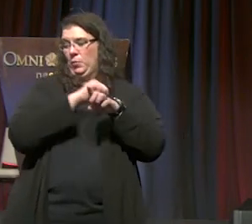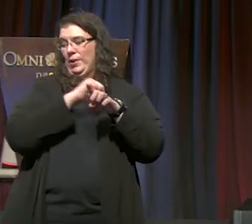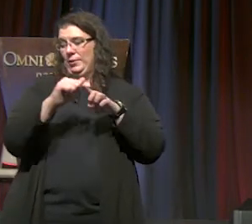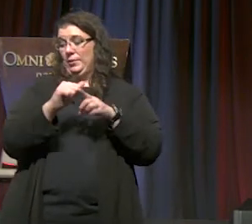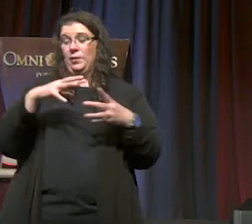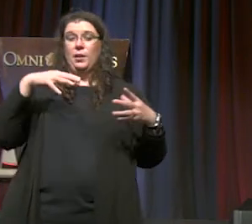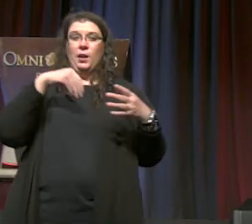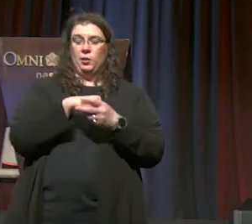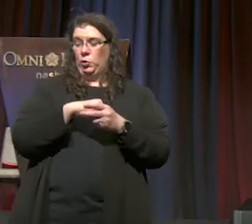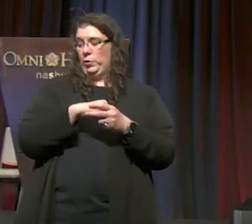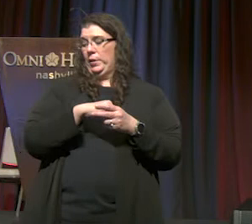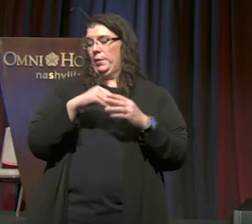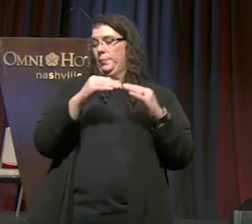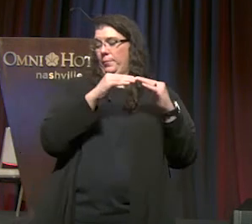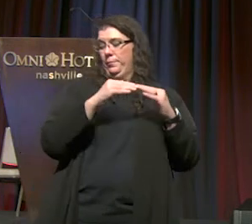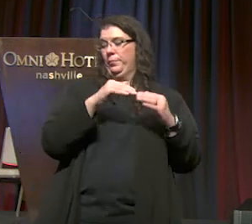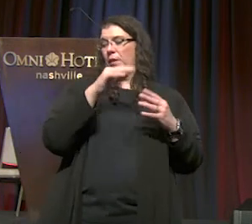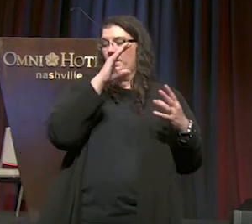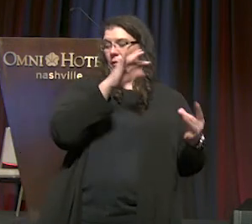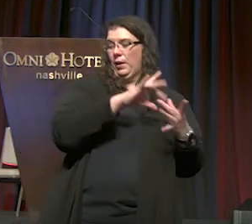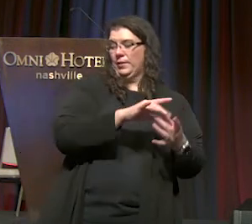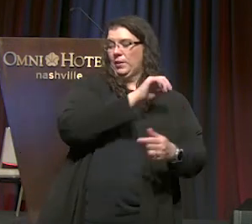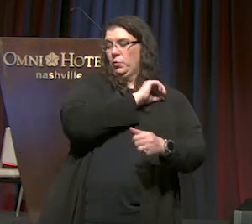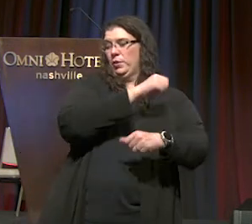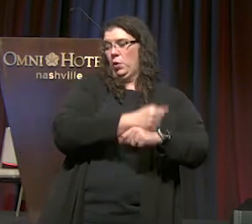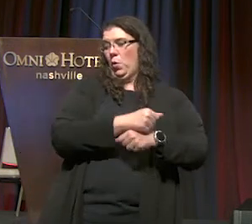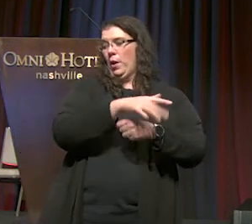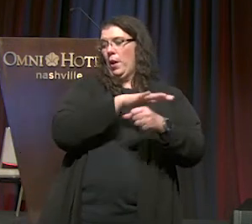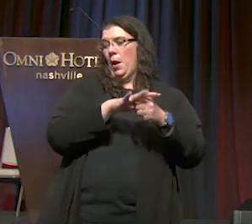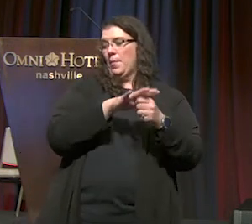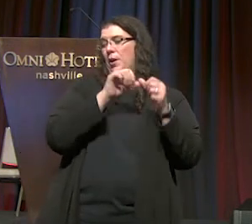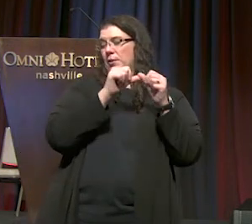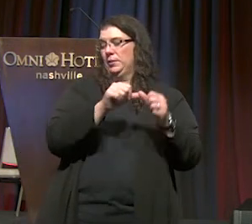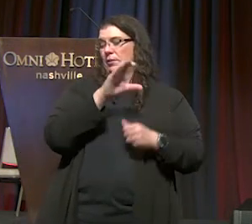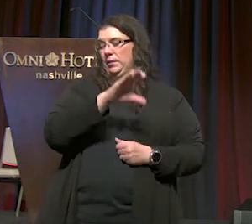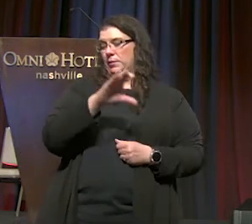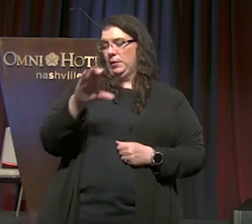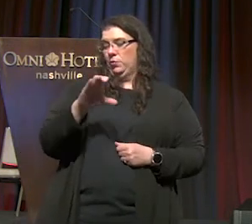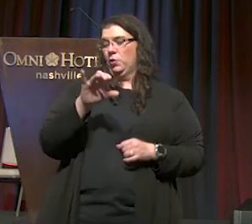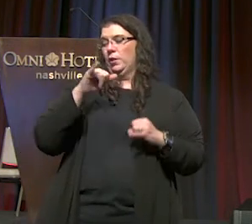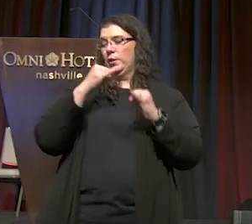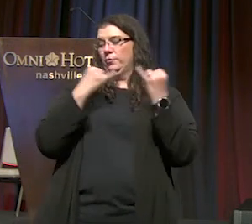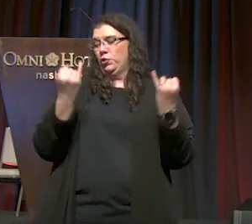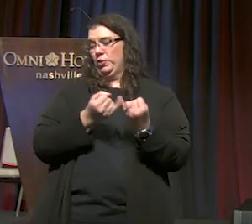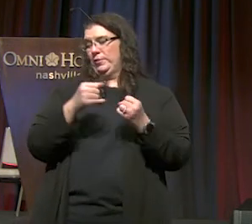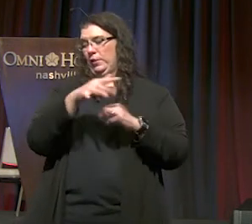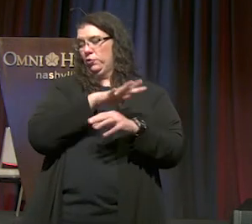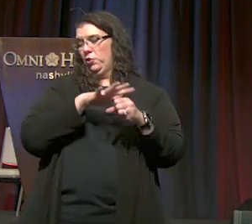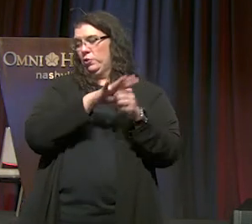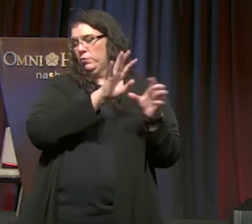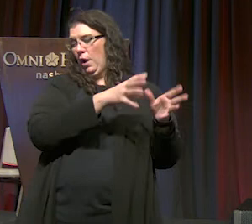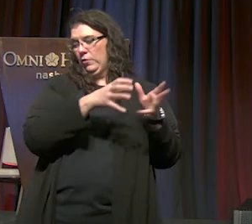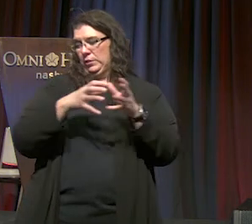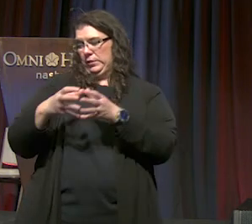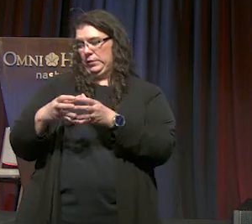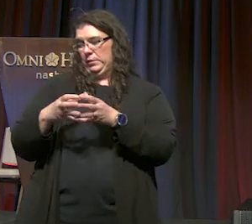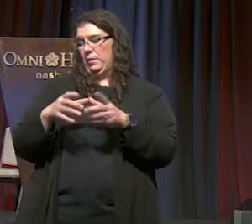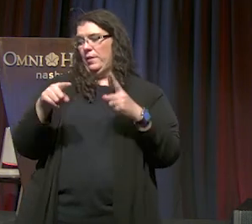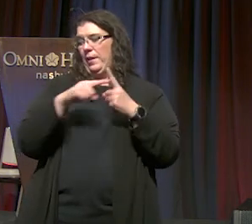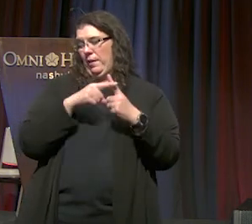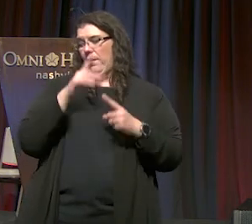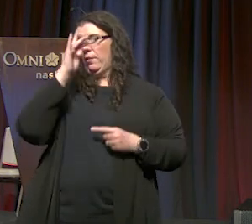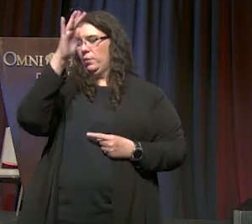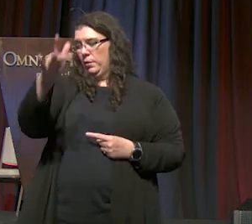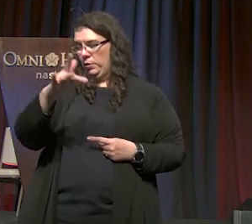including parity in contextual authority among existing central and jurisdictional conferences, and or